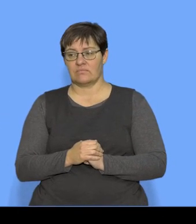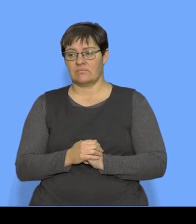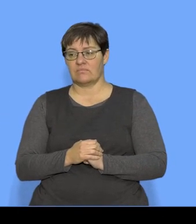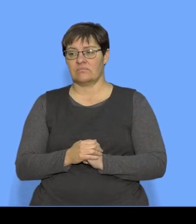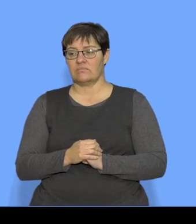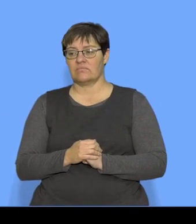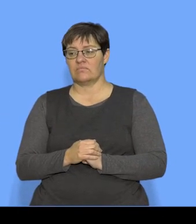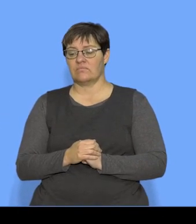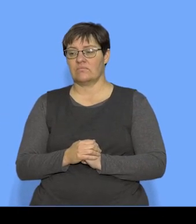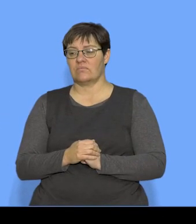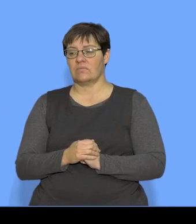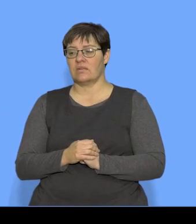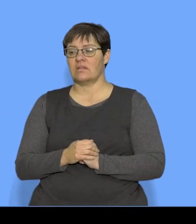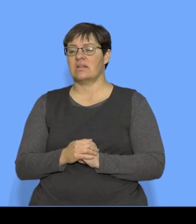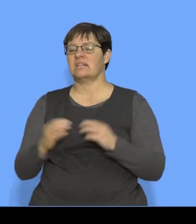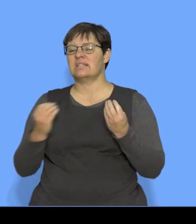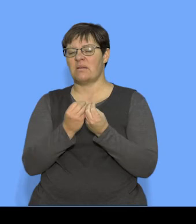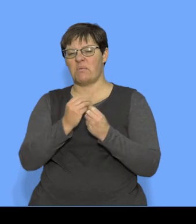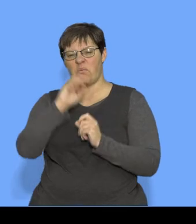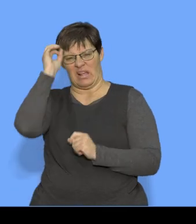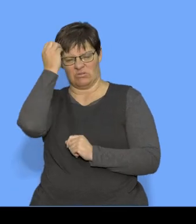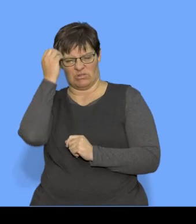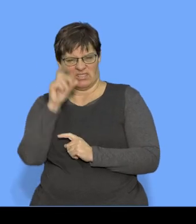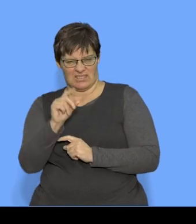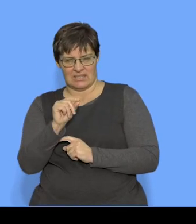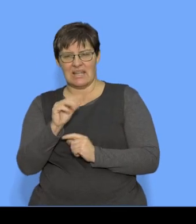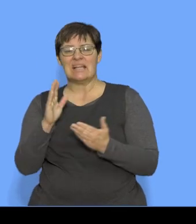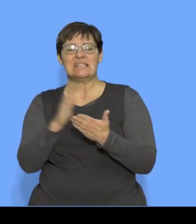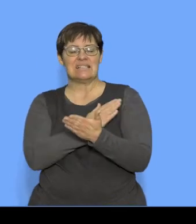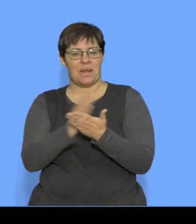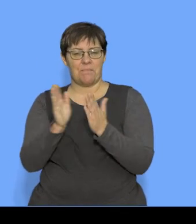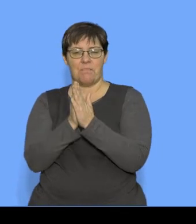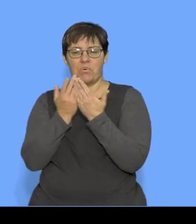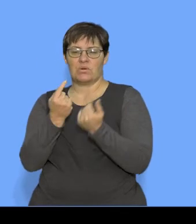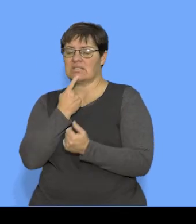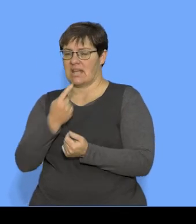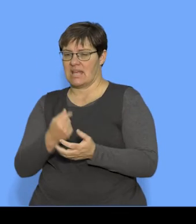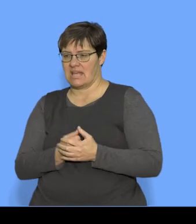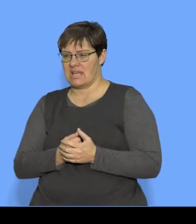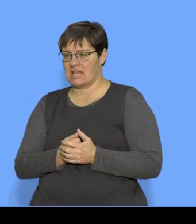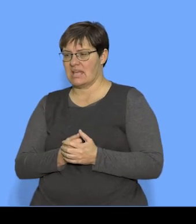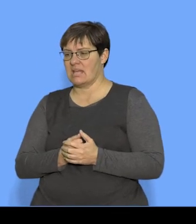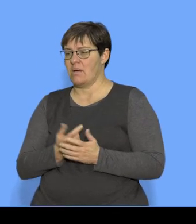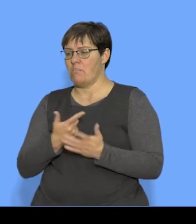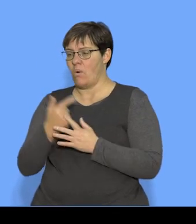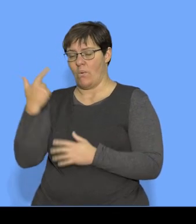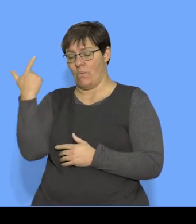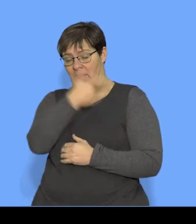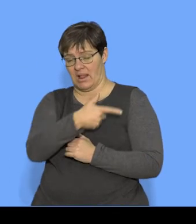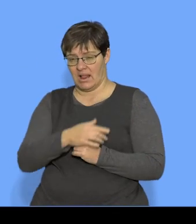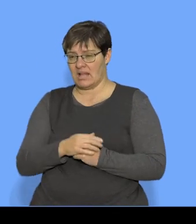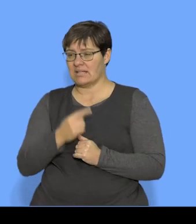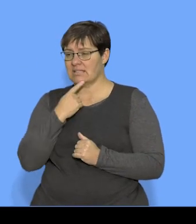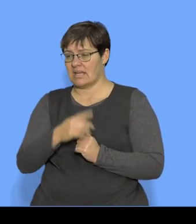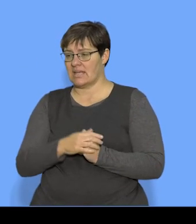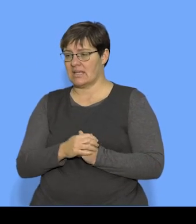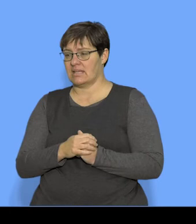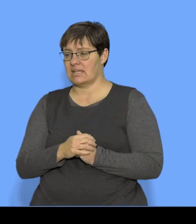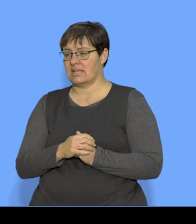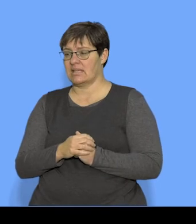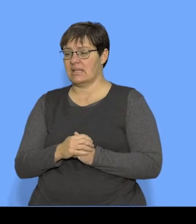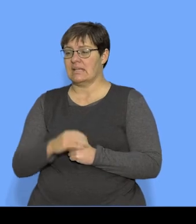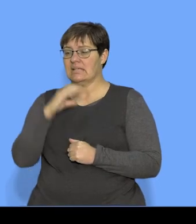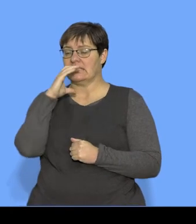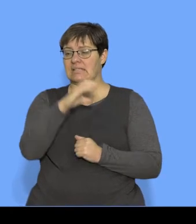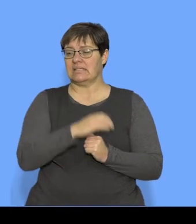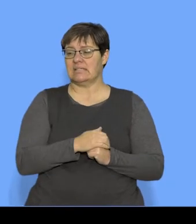Now, just to interest you about something, normally there are some textbooks that are a bit sophisticated where they say